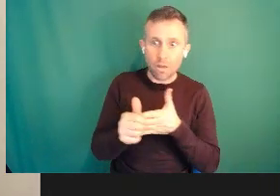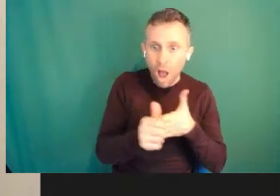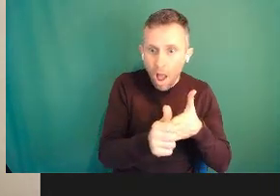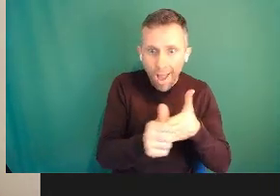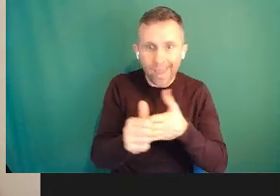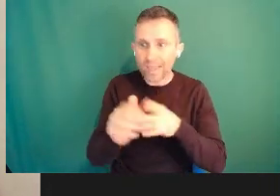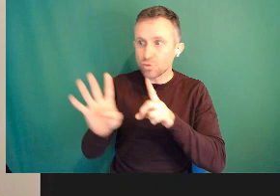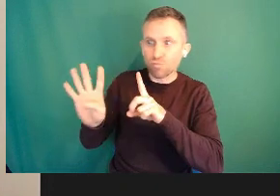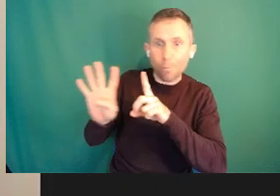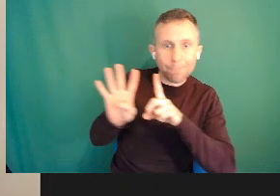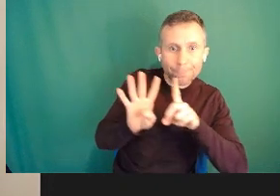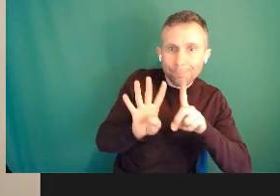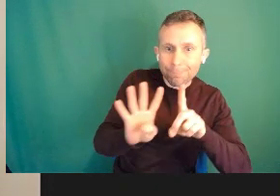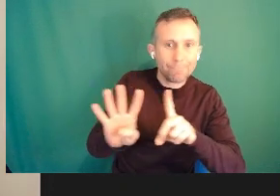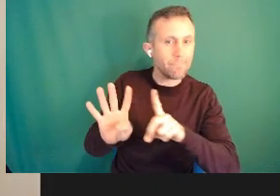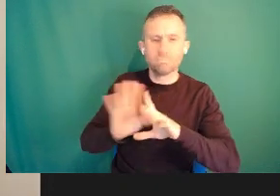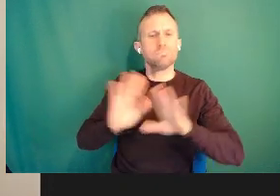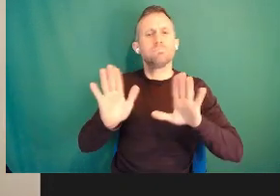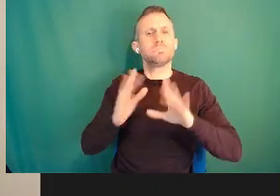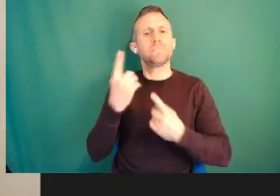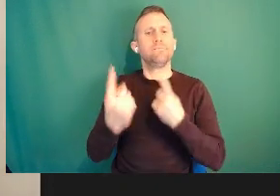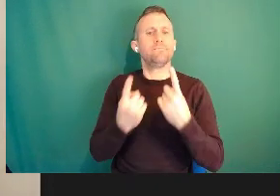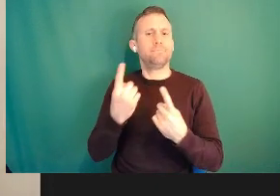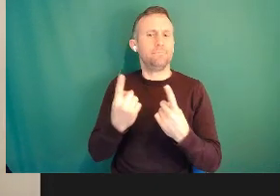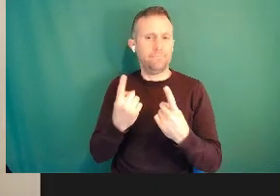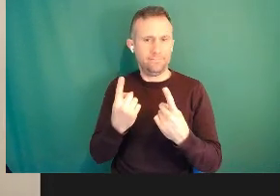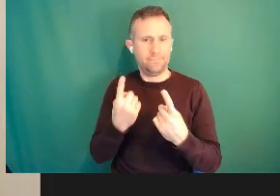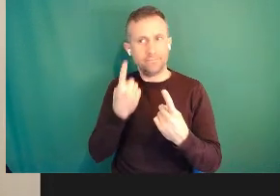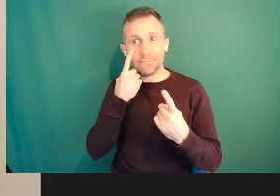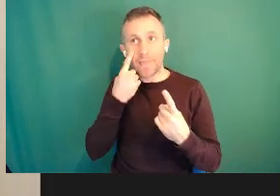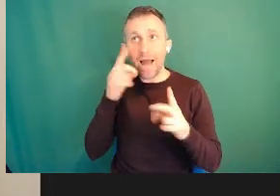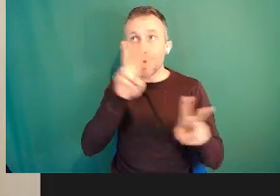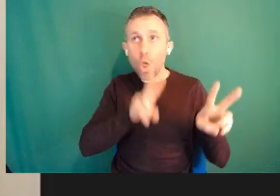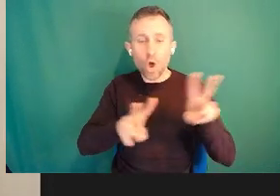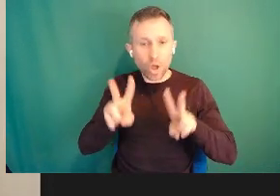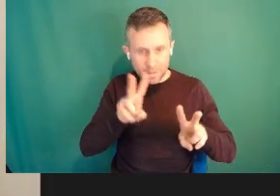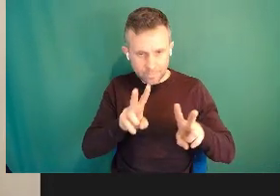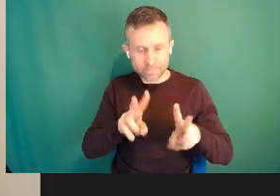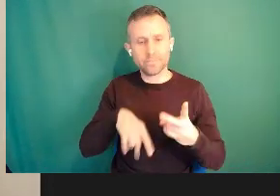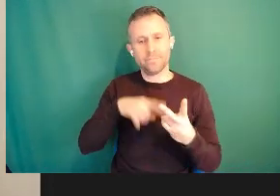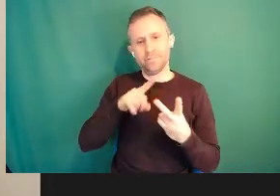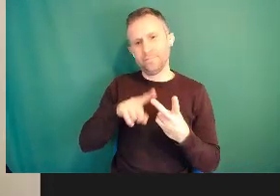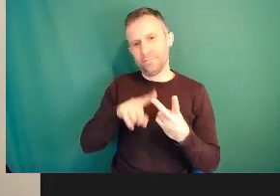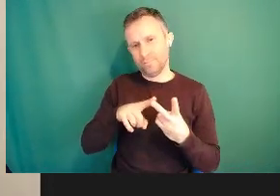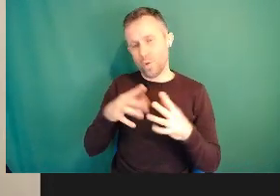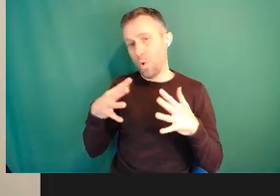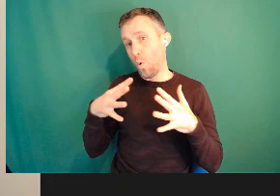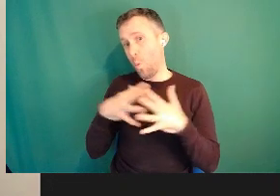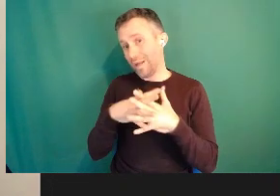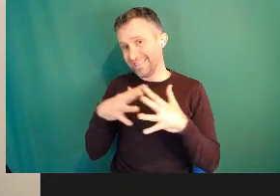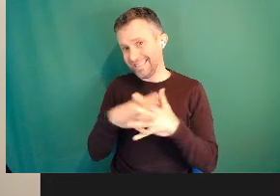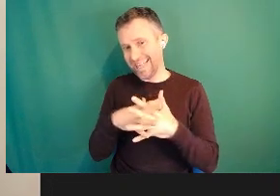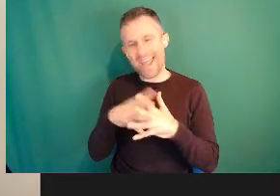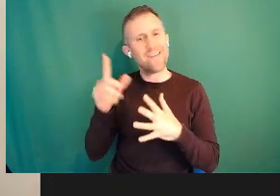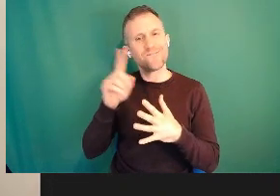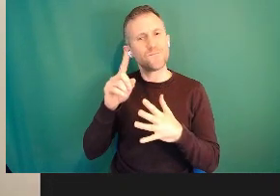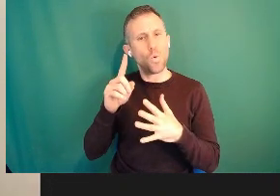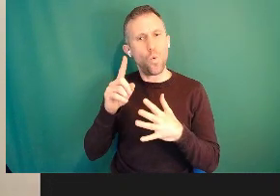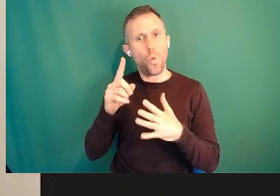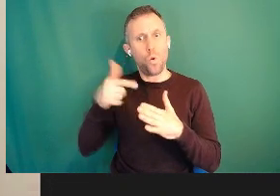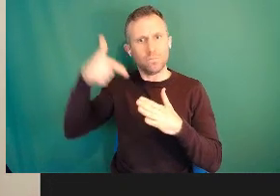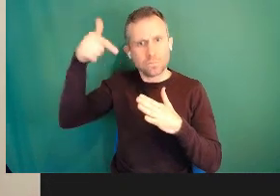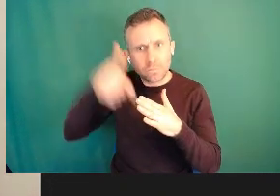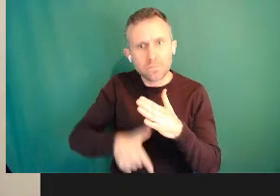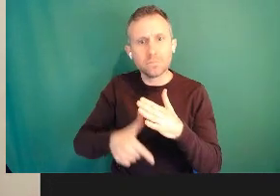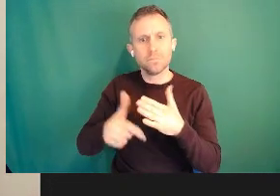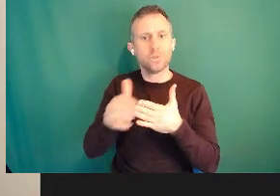today. We also have on Wednesdays are our Nooks and Crannies tours, so that's where you get to see a lot more of the spaces and hear a lot more